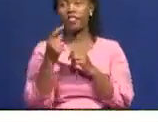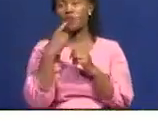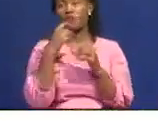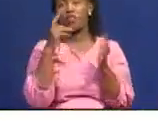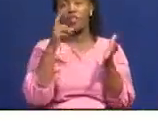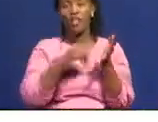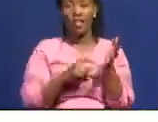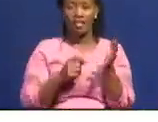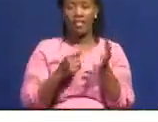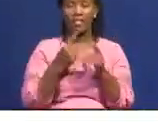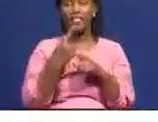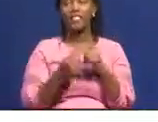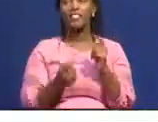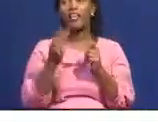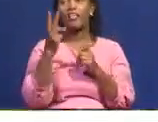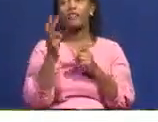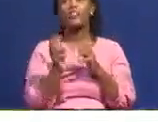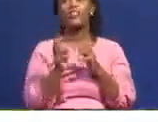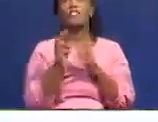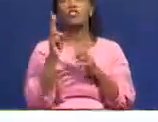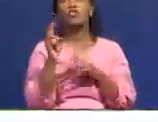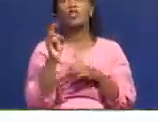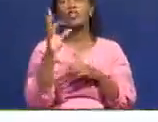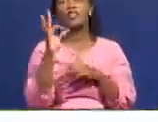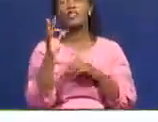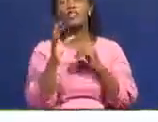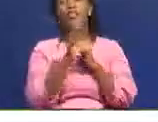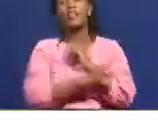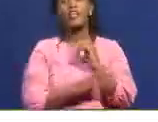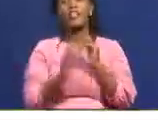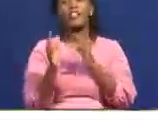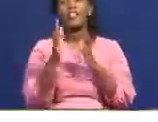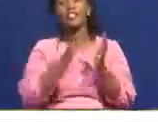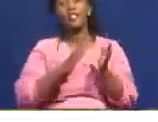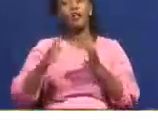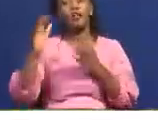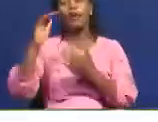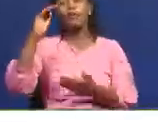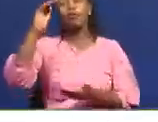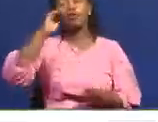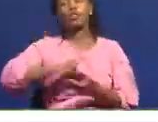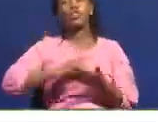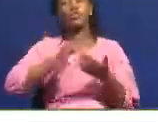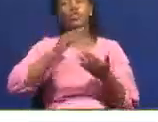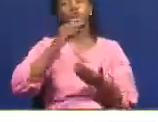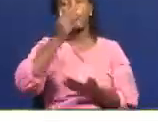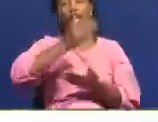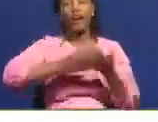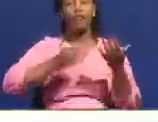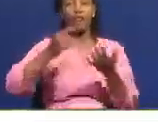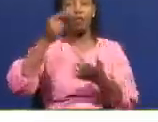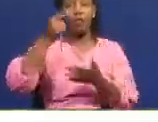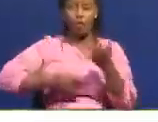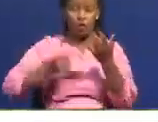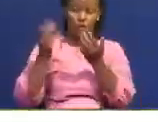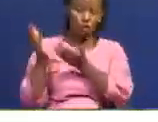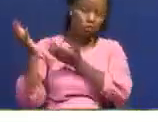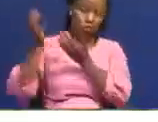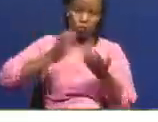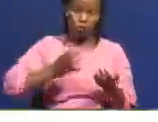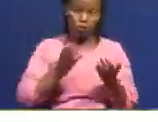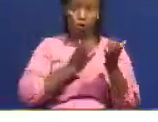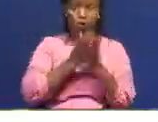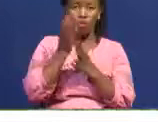shillings in 2023. The country plans to reduce by half rice imports over the next 5 years by increasing